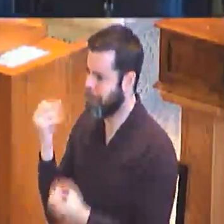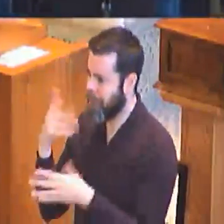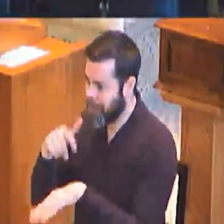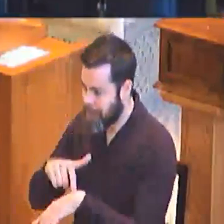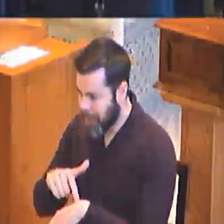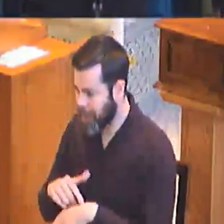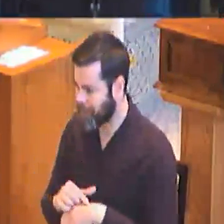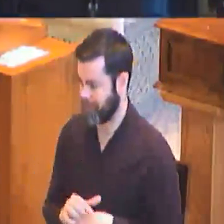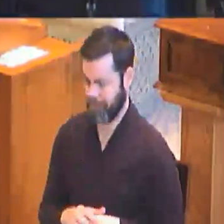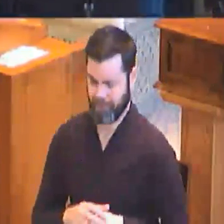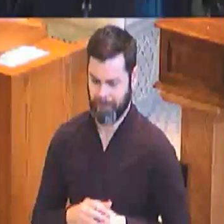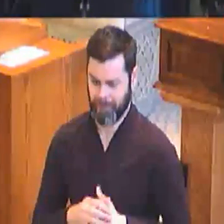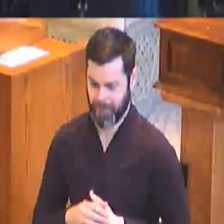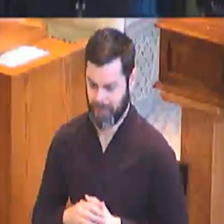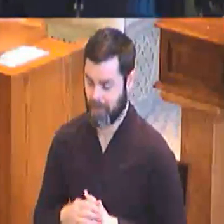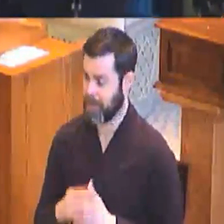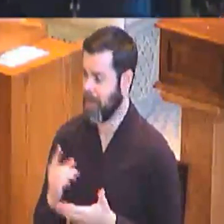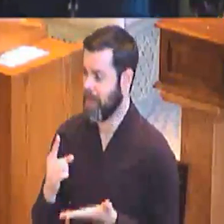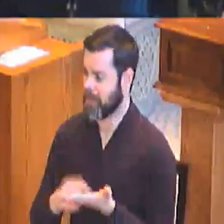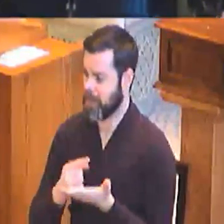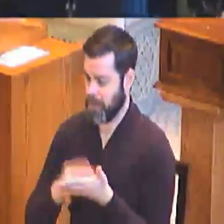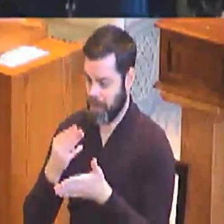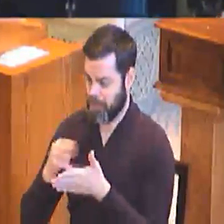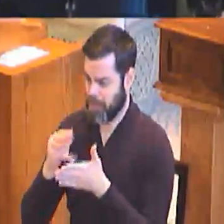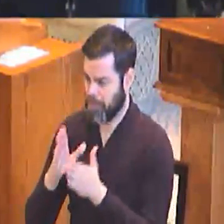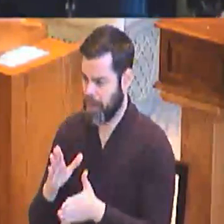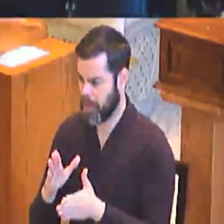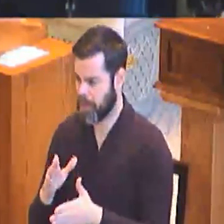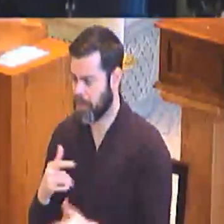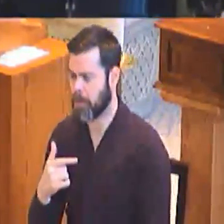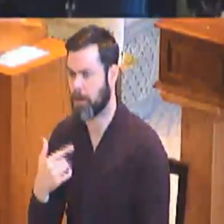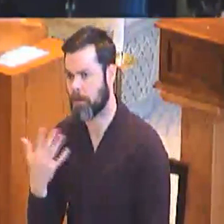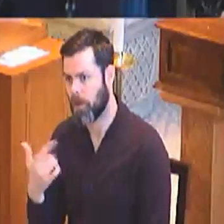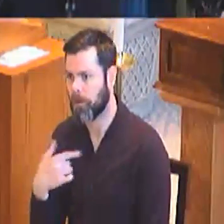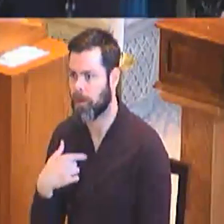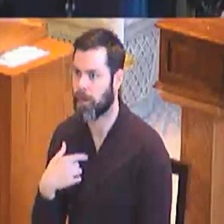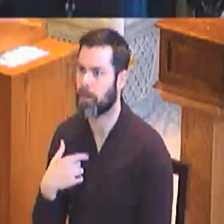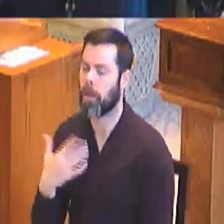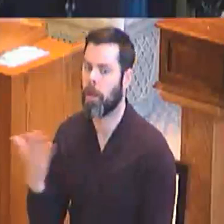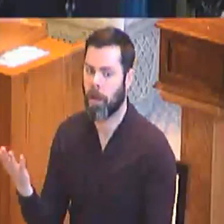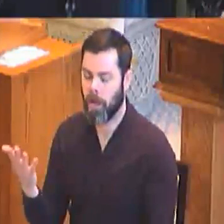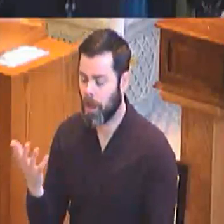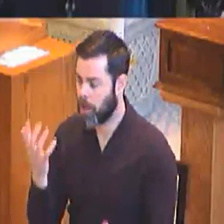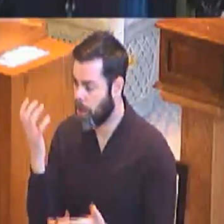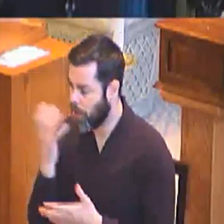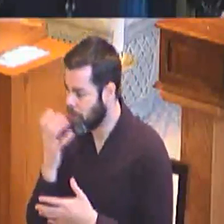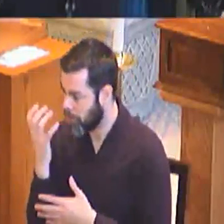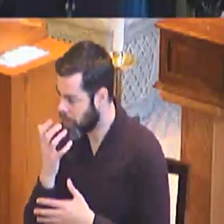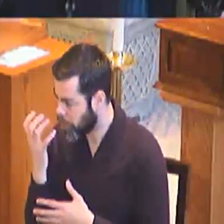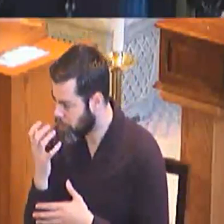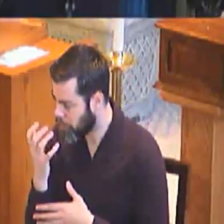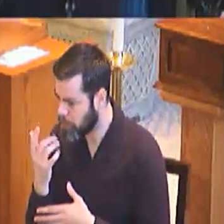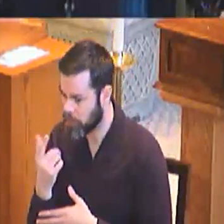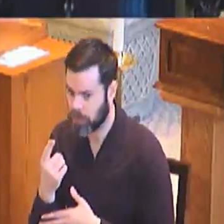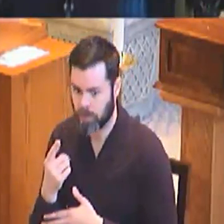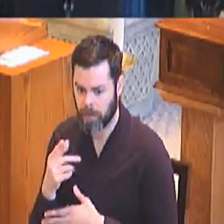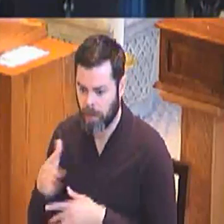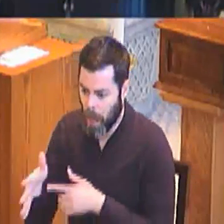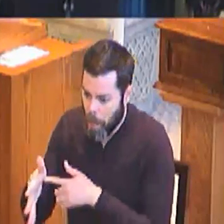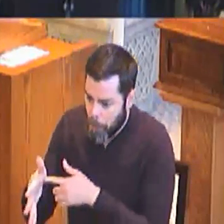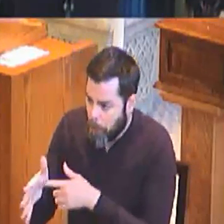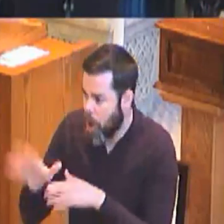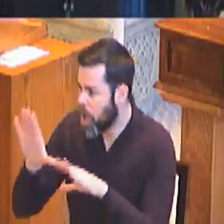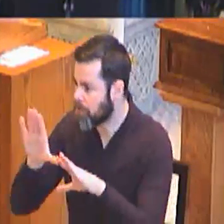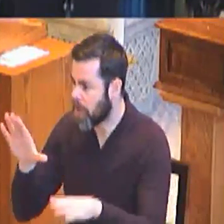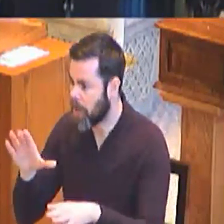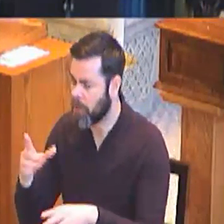time. And sometimes ministers go through this thing like, oh, my goodness, what am I going to say on Palm Sunday that